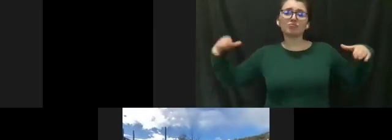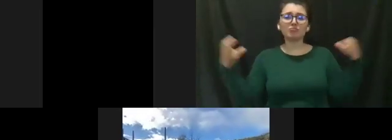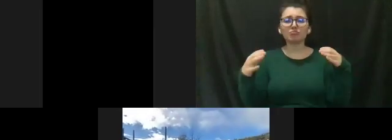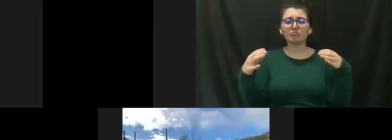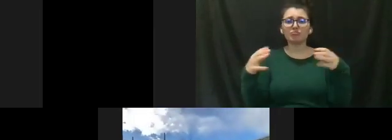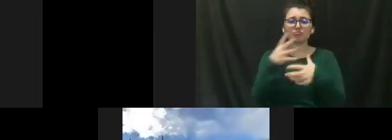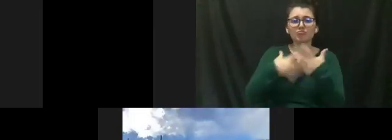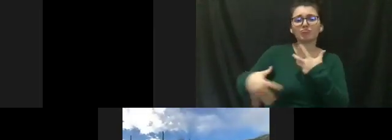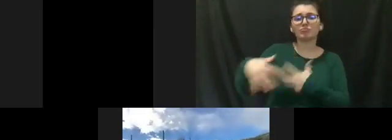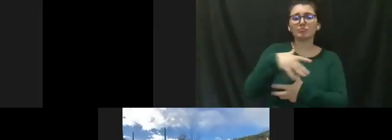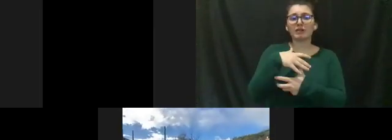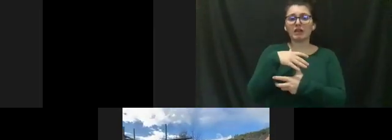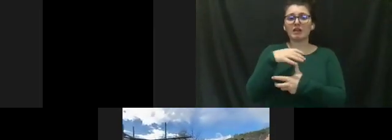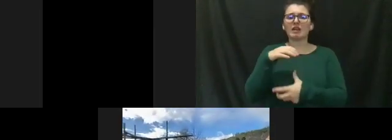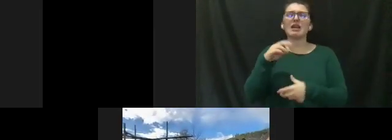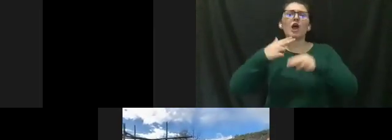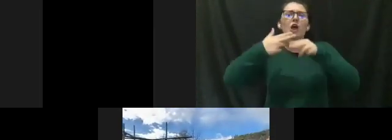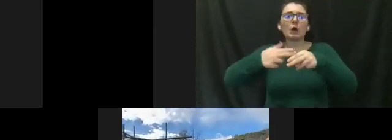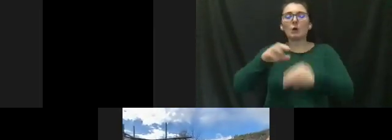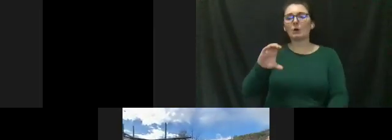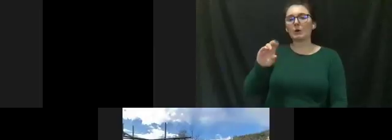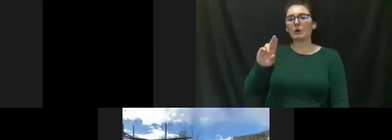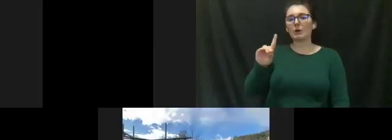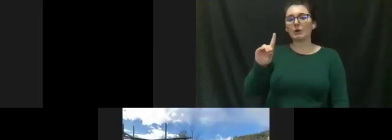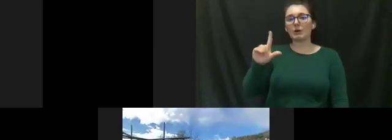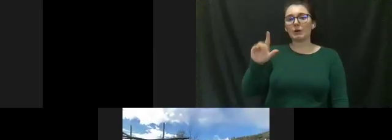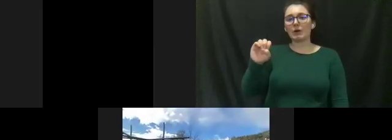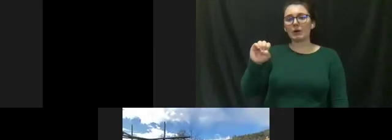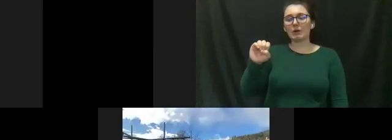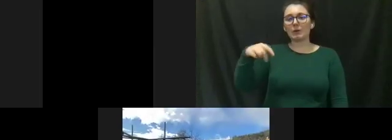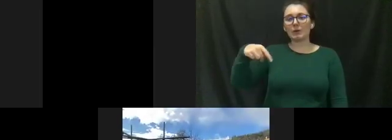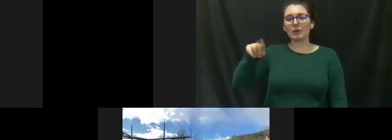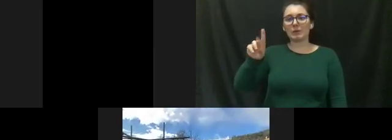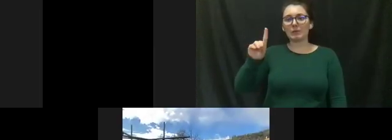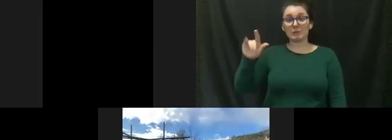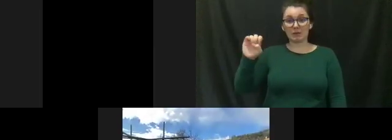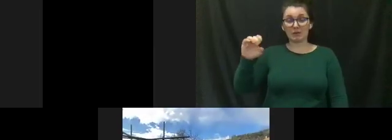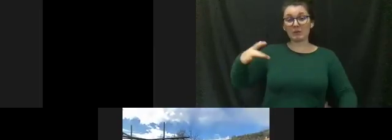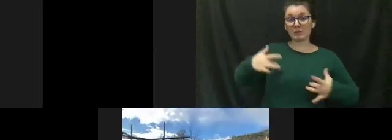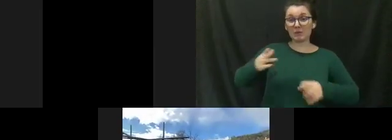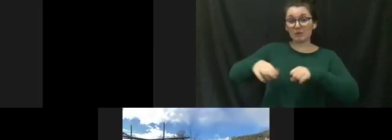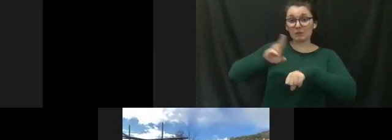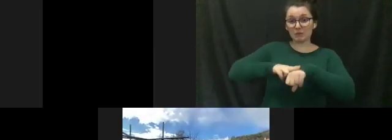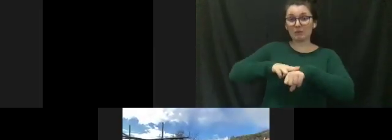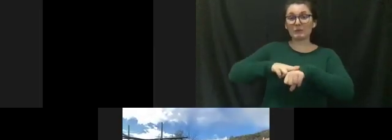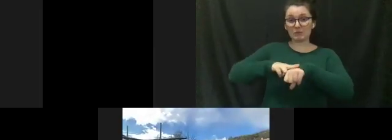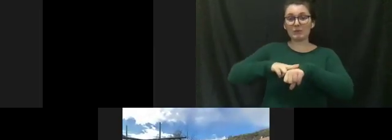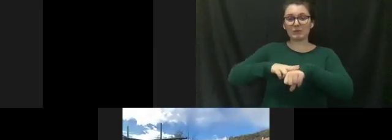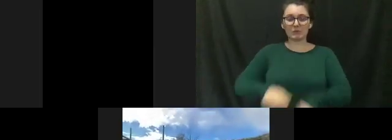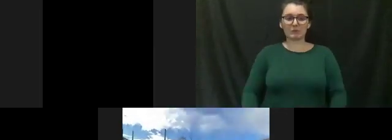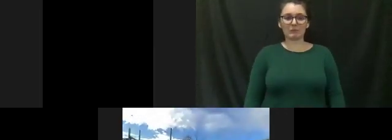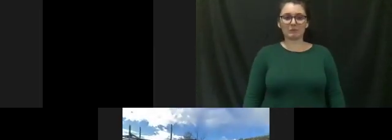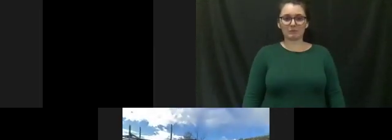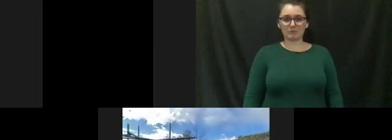normal behavior for them. They have really, really long tails. These particular lemurs are ring-tailed lemurs, named for their